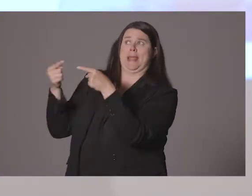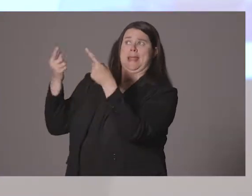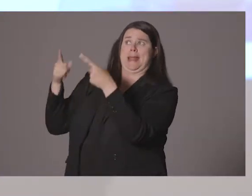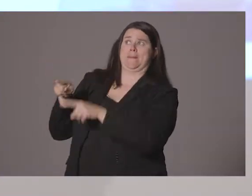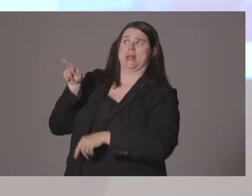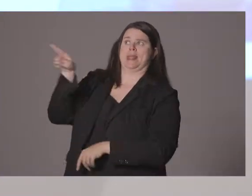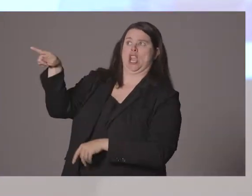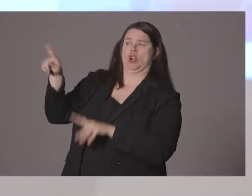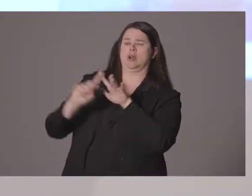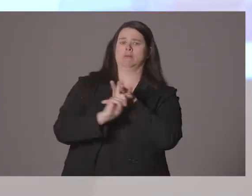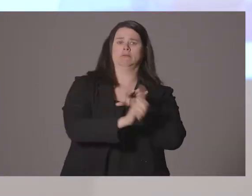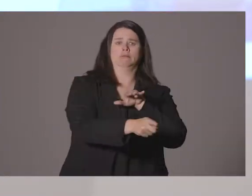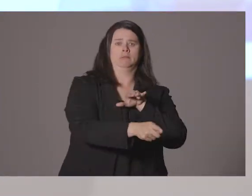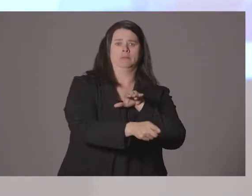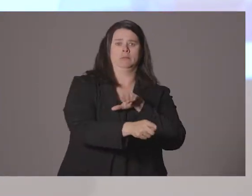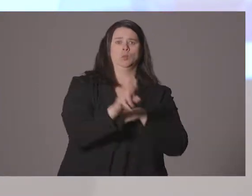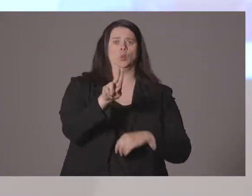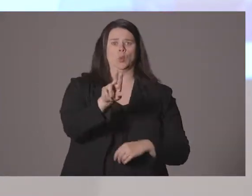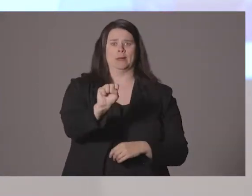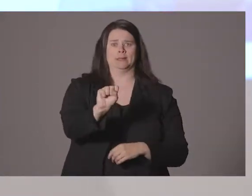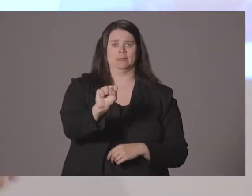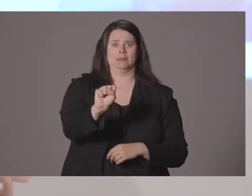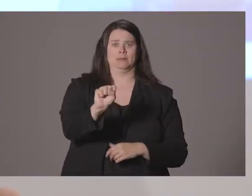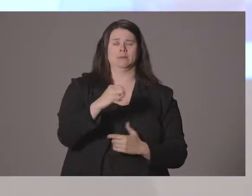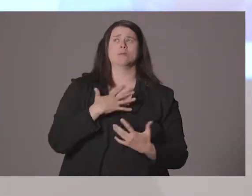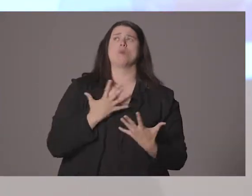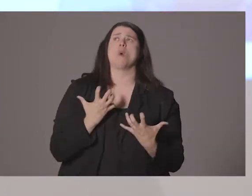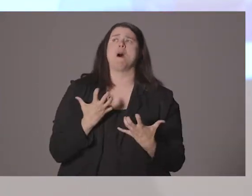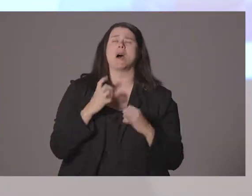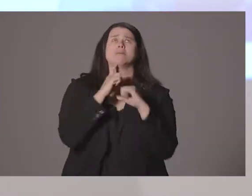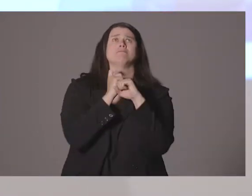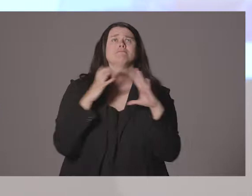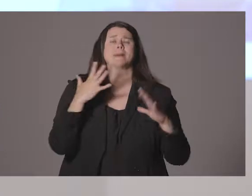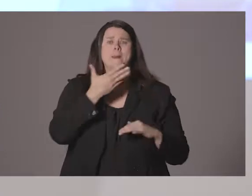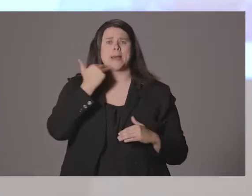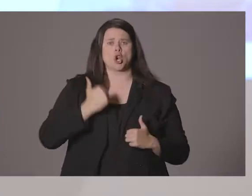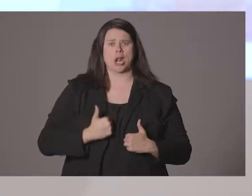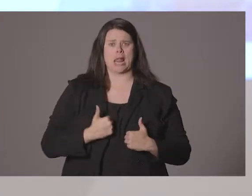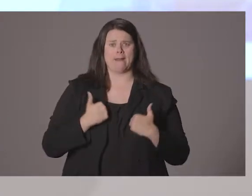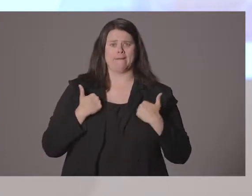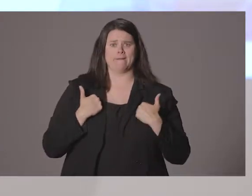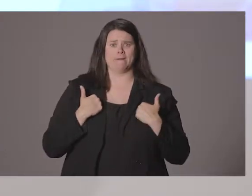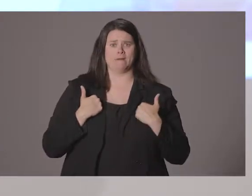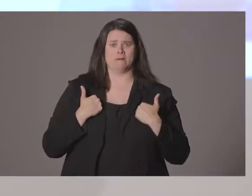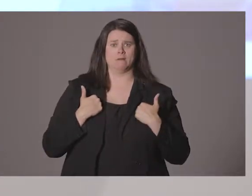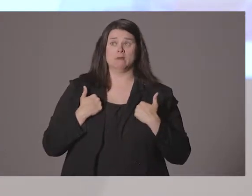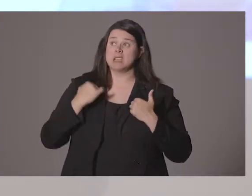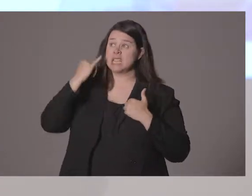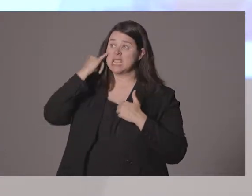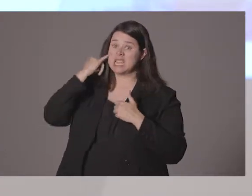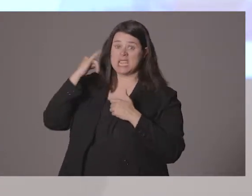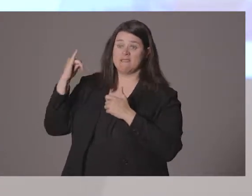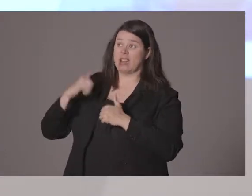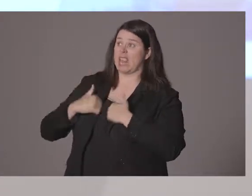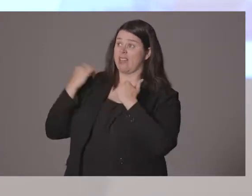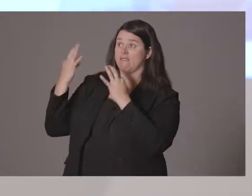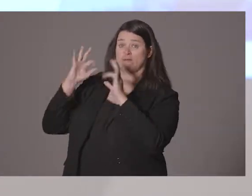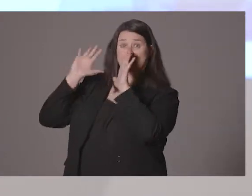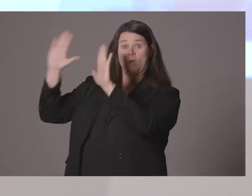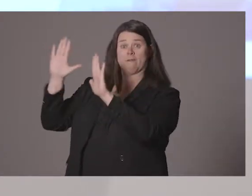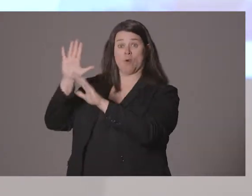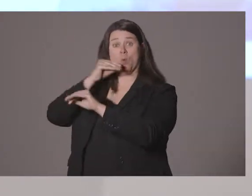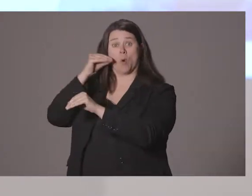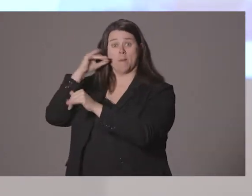desire for a better life. And you don't seek a better life if you've already got it going pretty well,